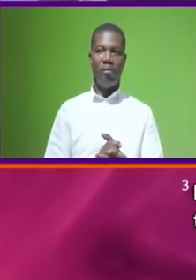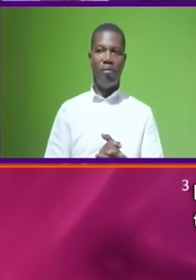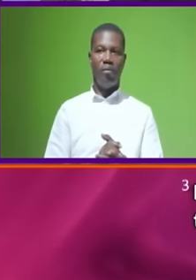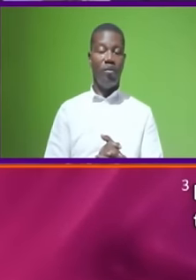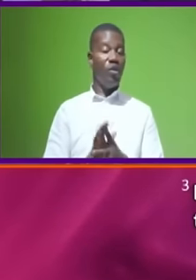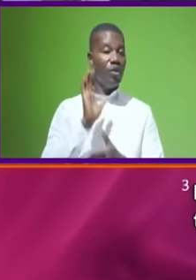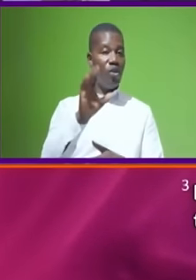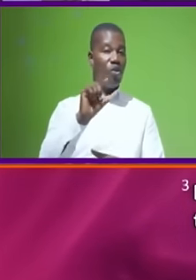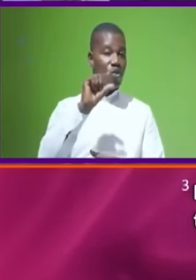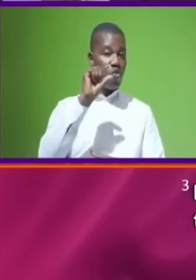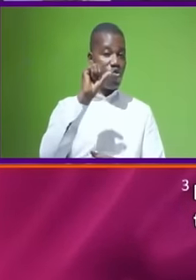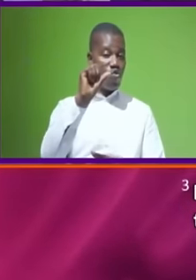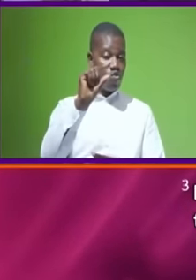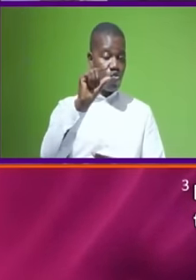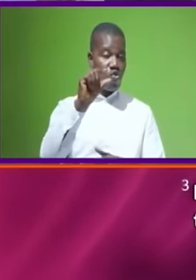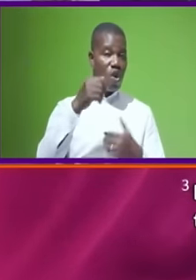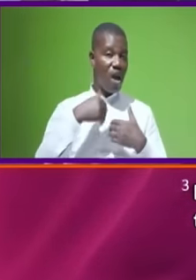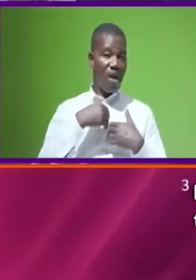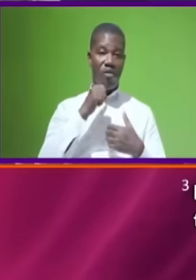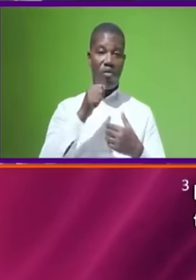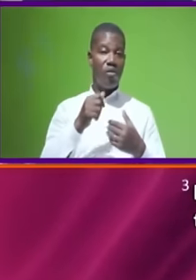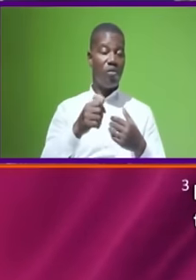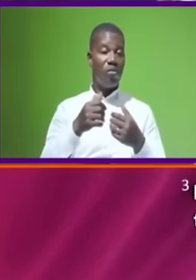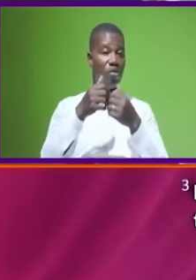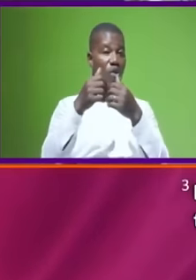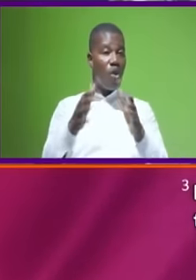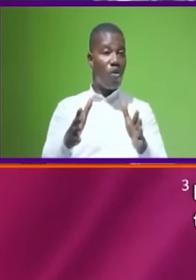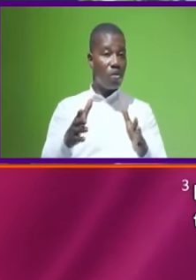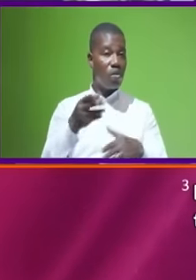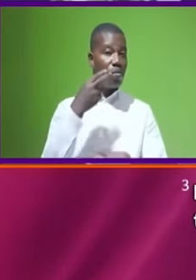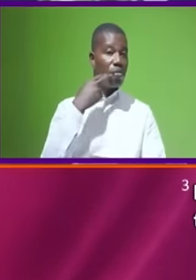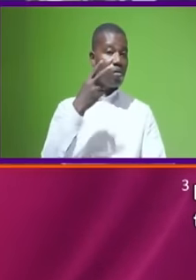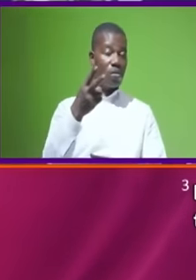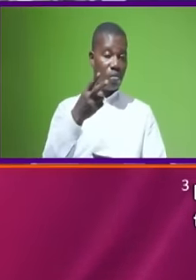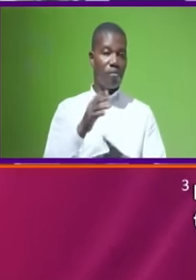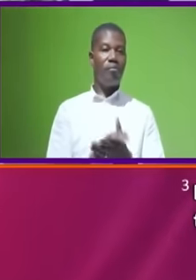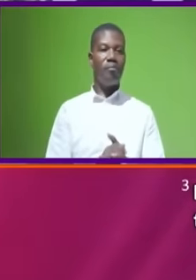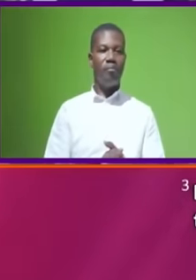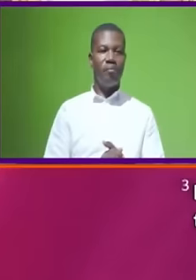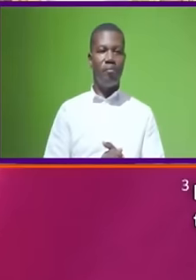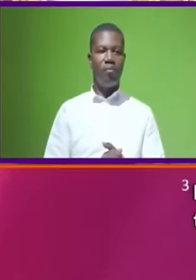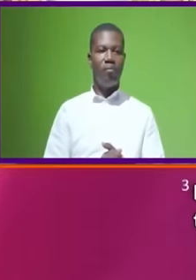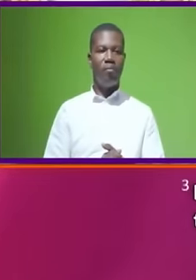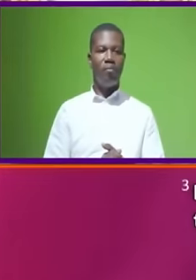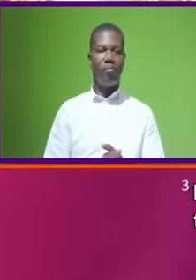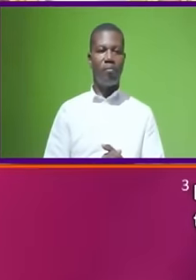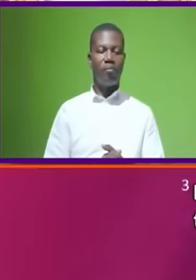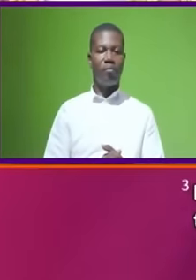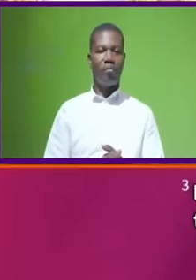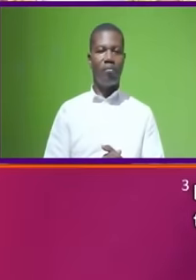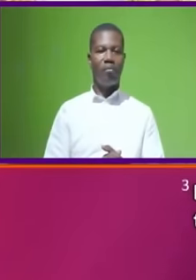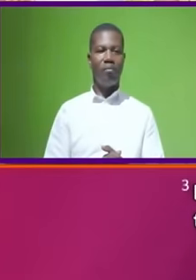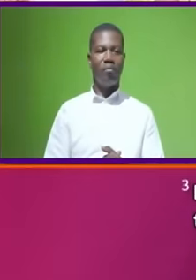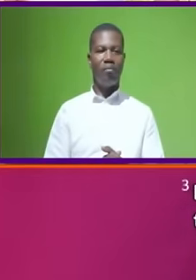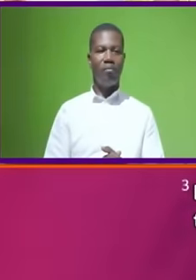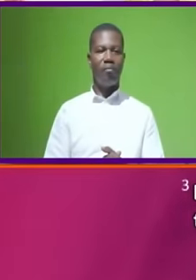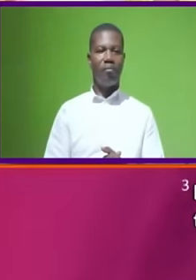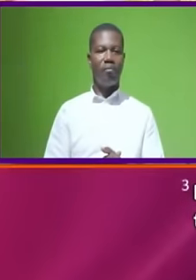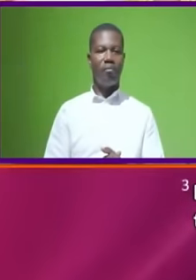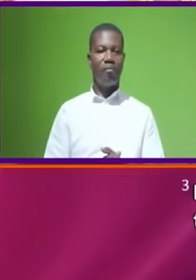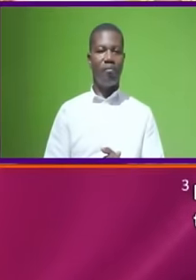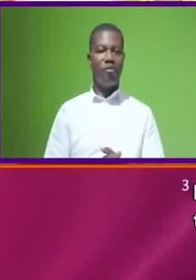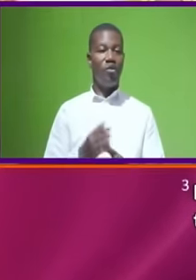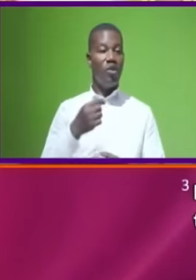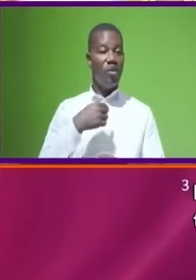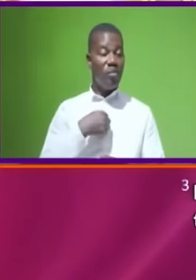wano, influenza. And if you do not repent of it, the little you have, you shall lose it. Sanka